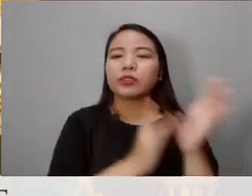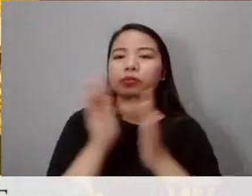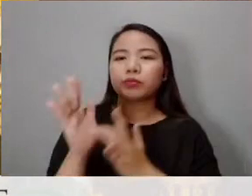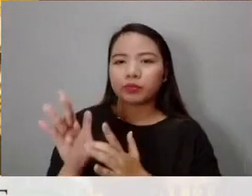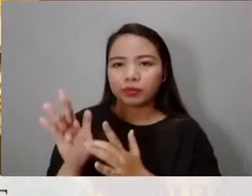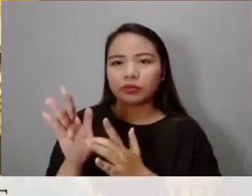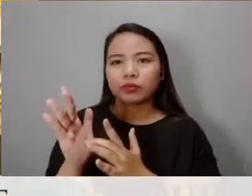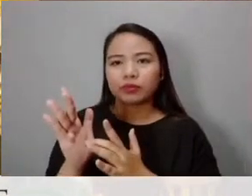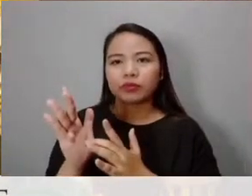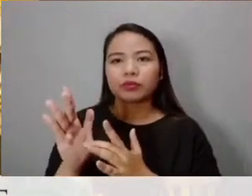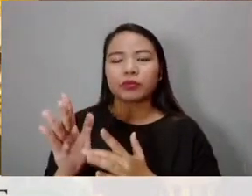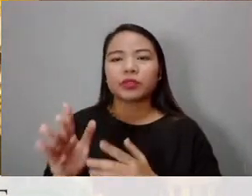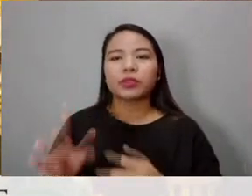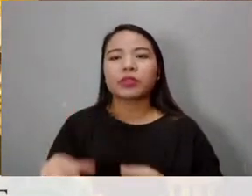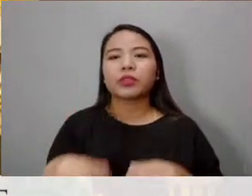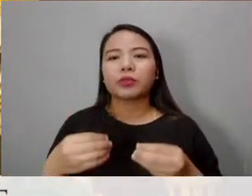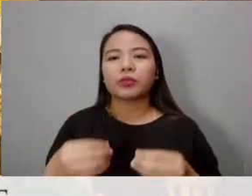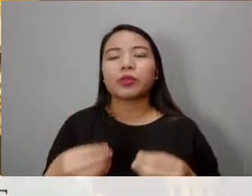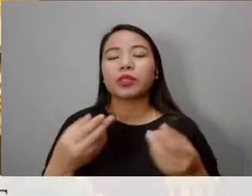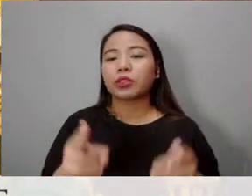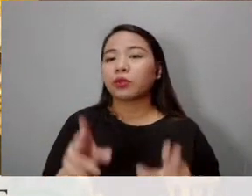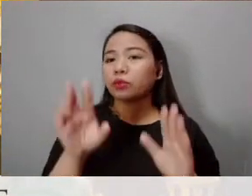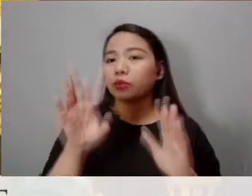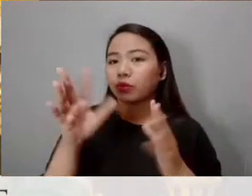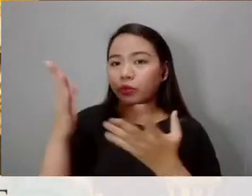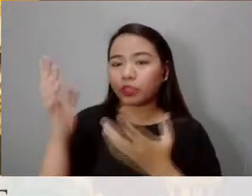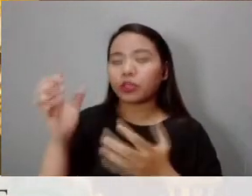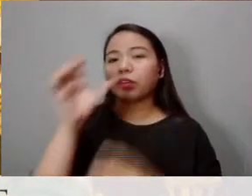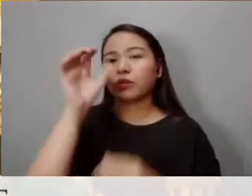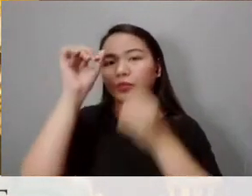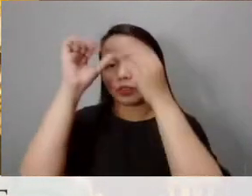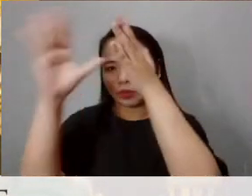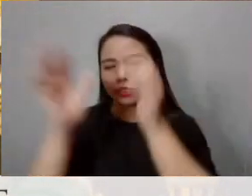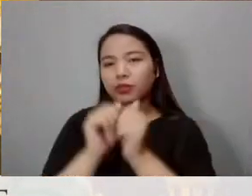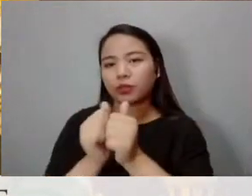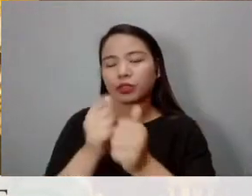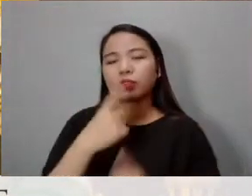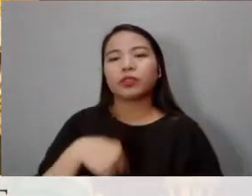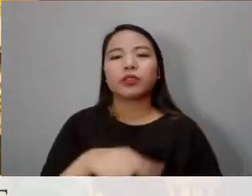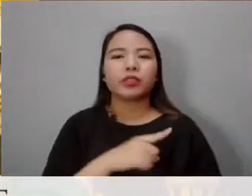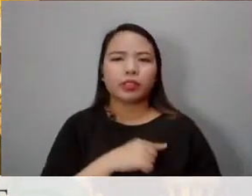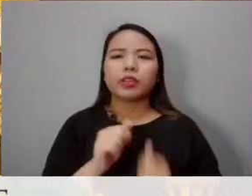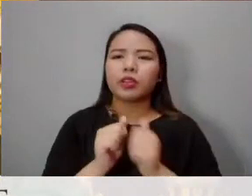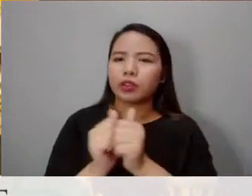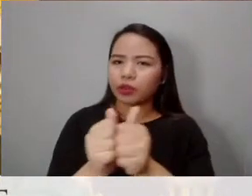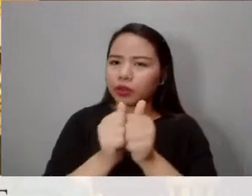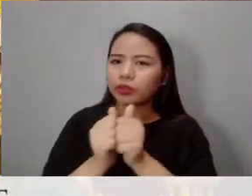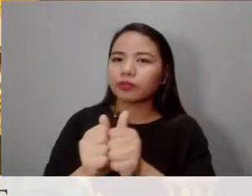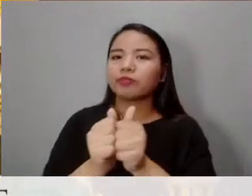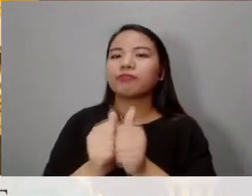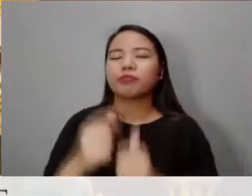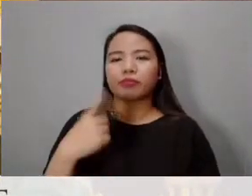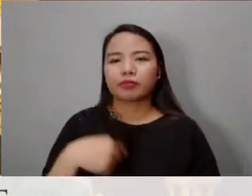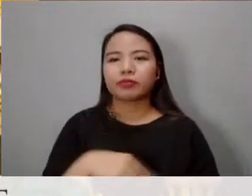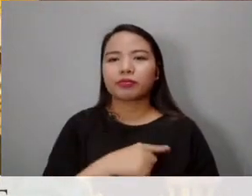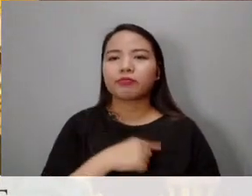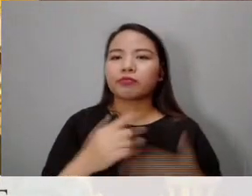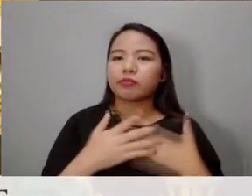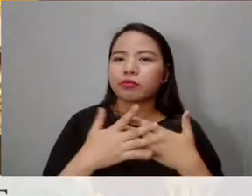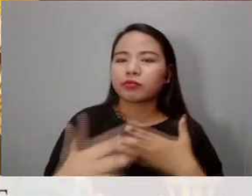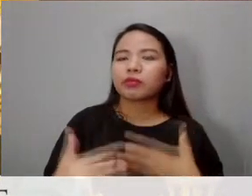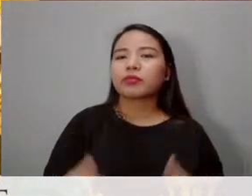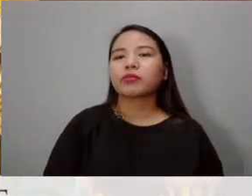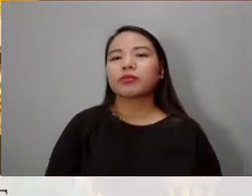the Father, will accompany us all, will accompany us all the more in carrying our own